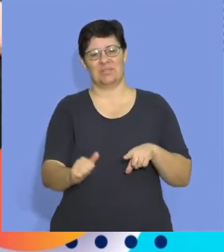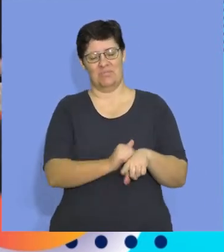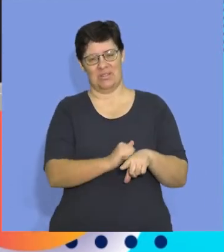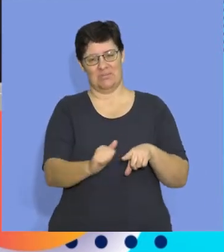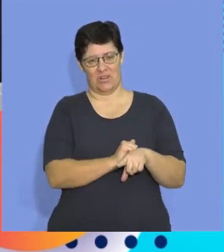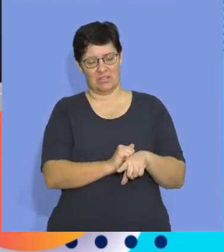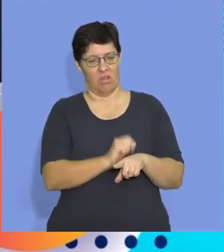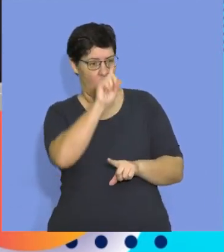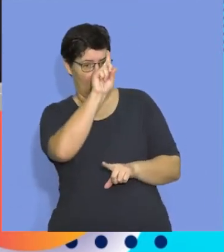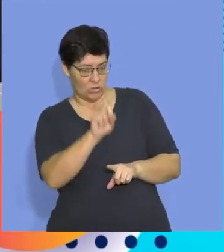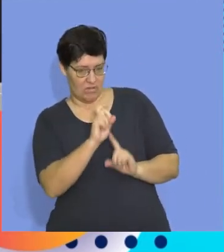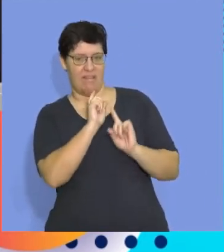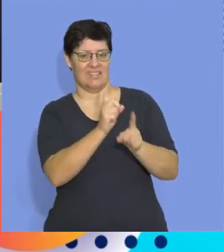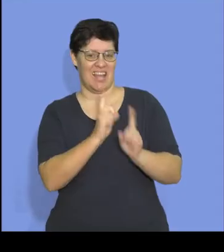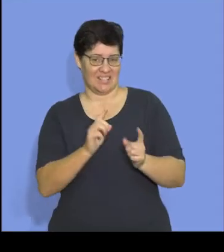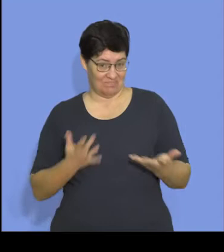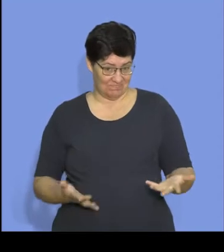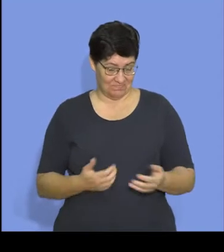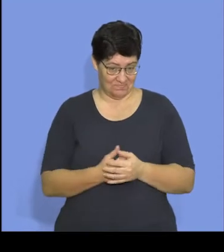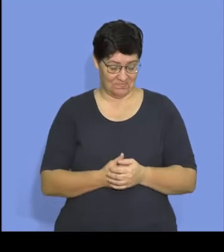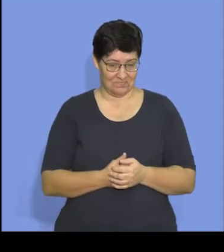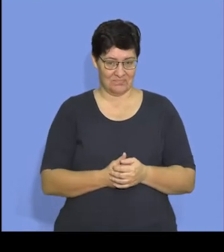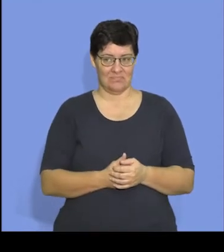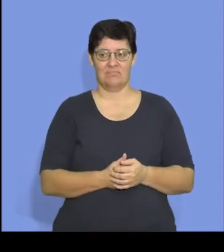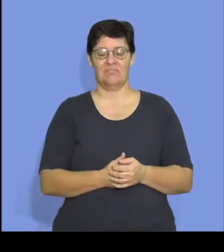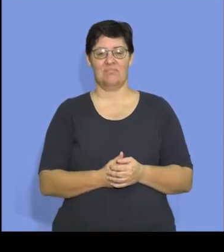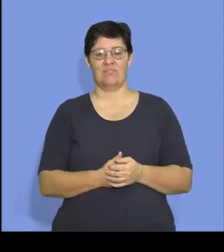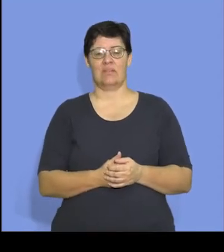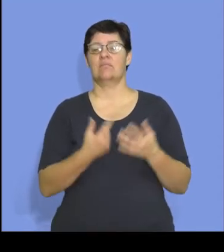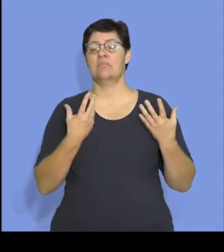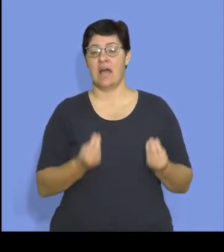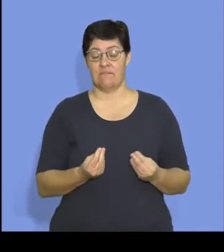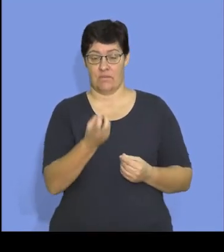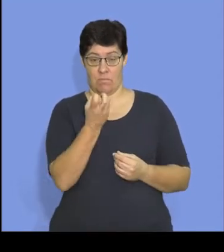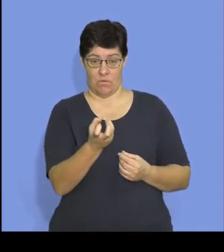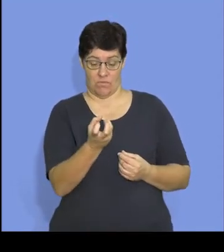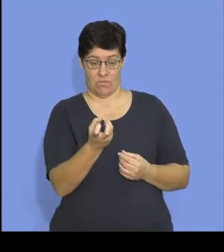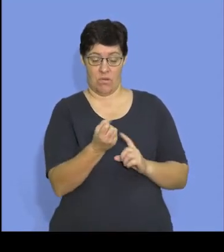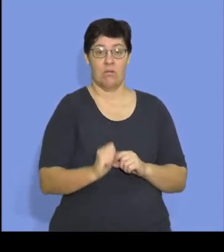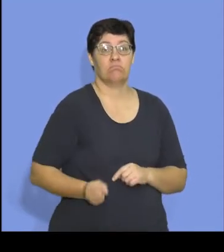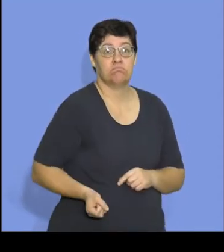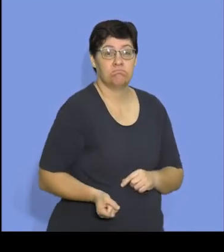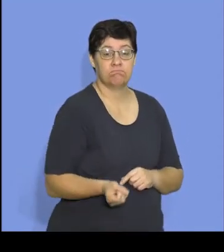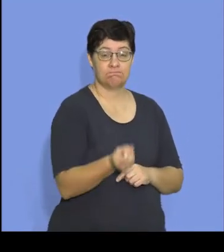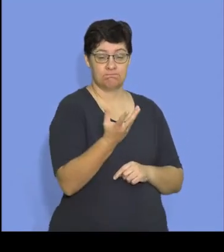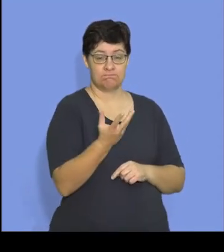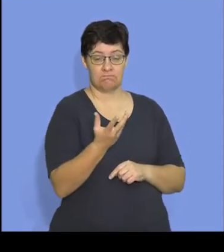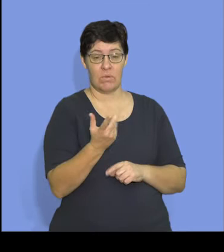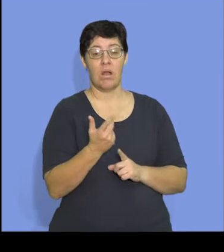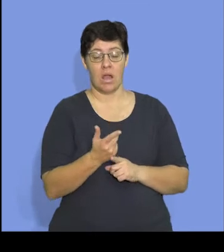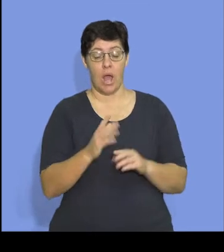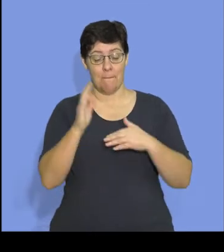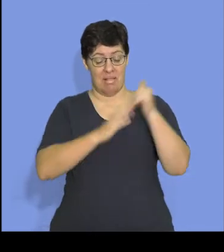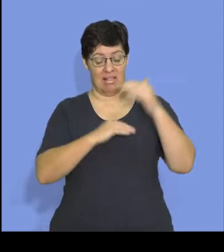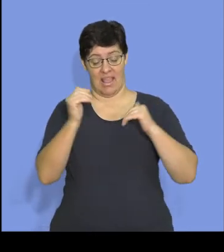practice and practice. Okay, so here we go. I have a ball that is thrown up from the balcony of a